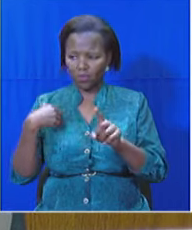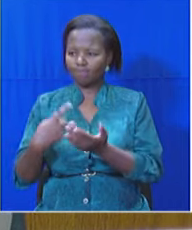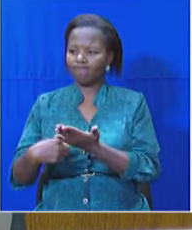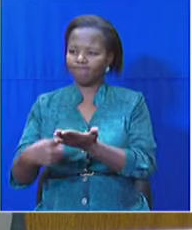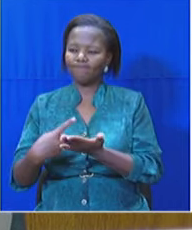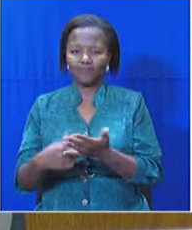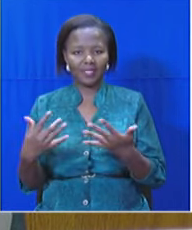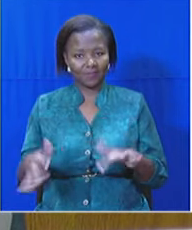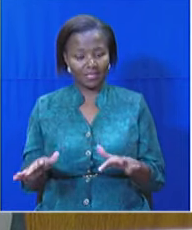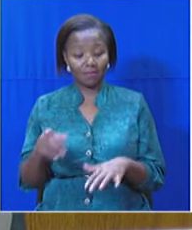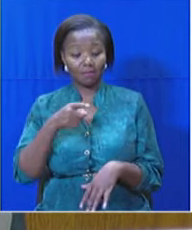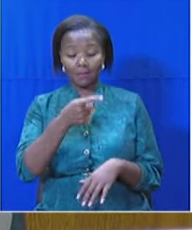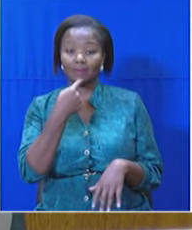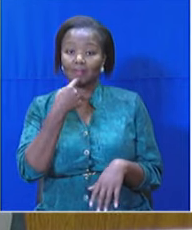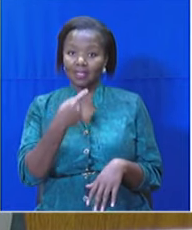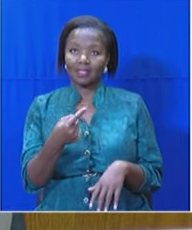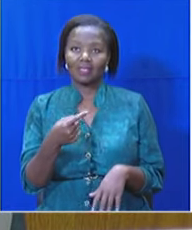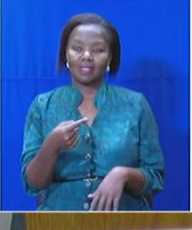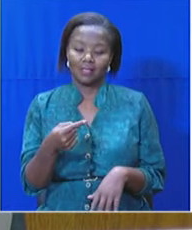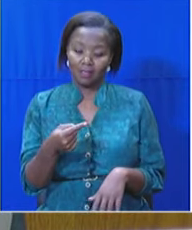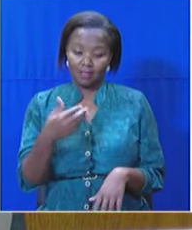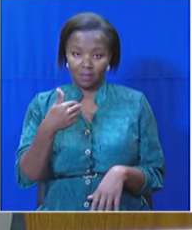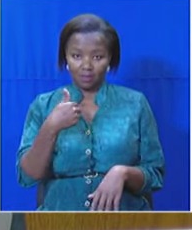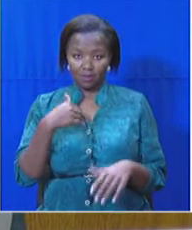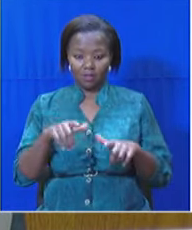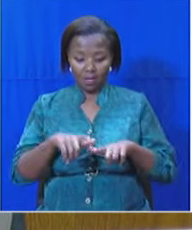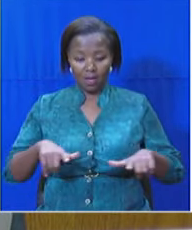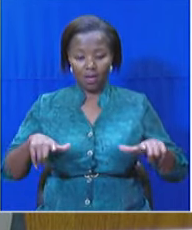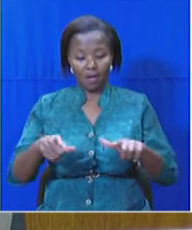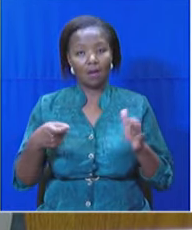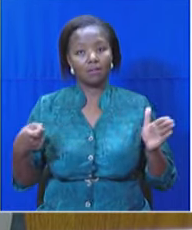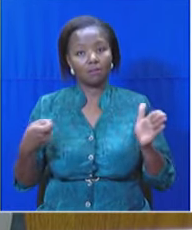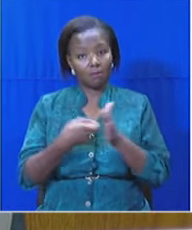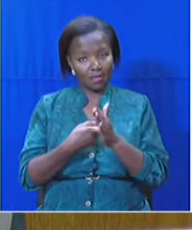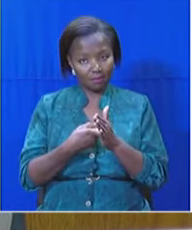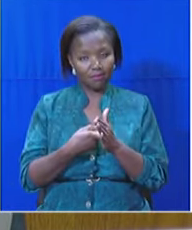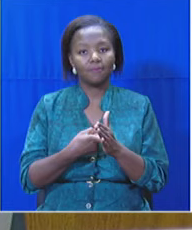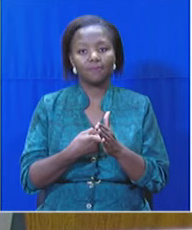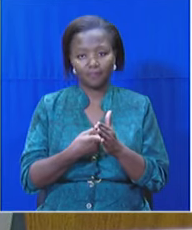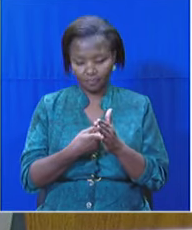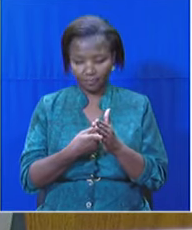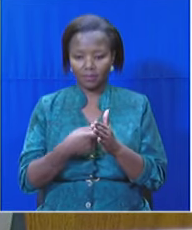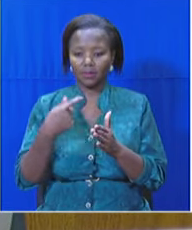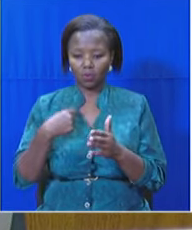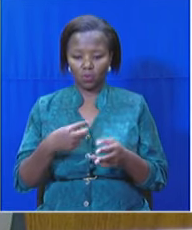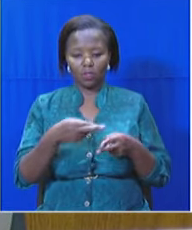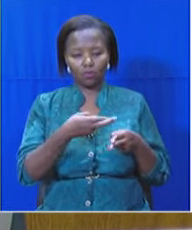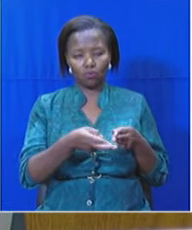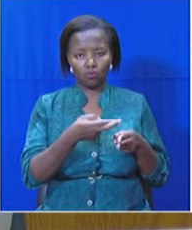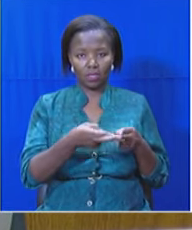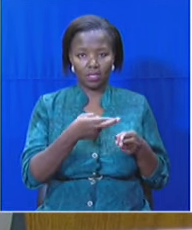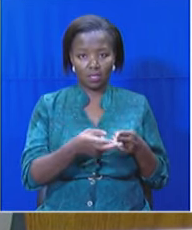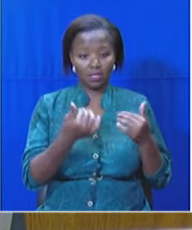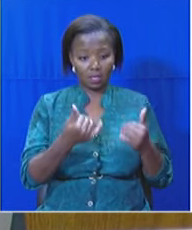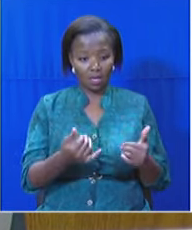with the government that they would be buying land after a certain period when they were renting. They have now